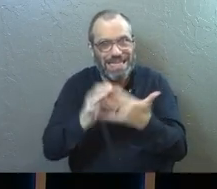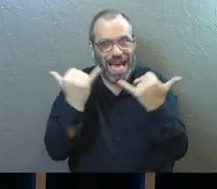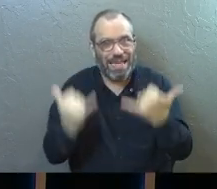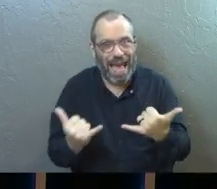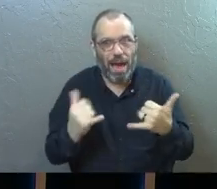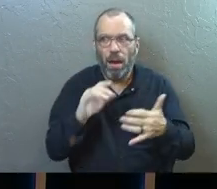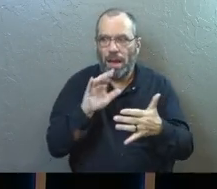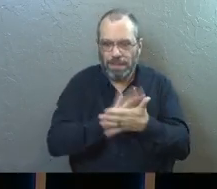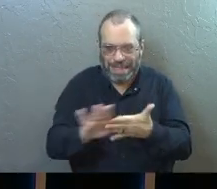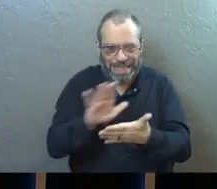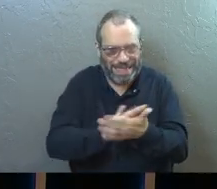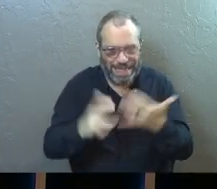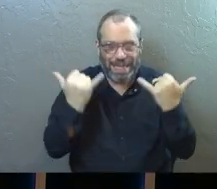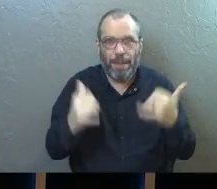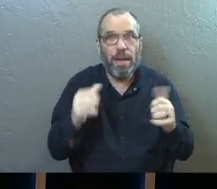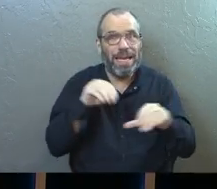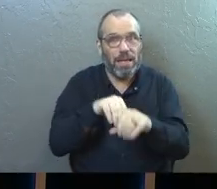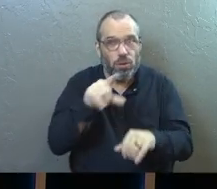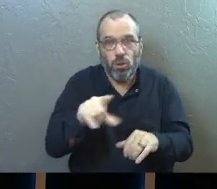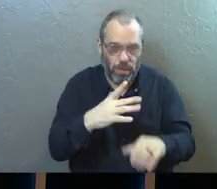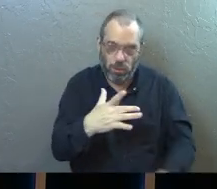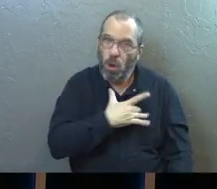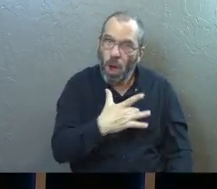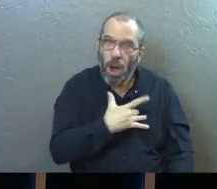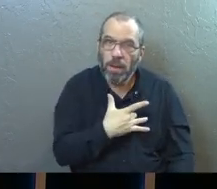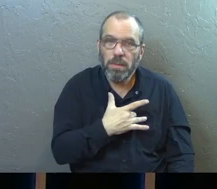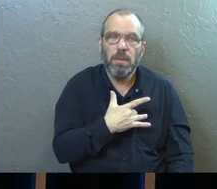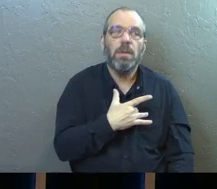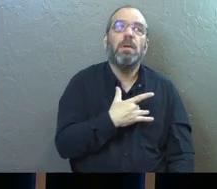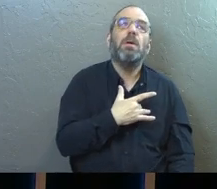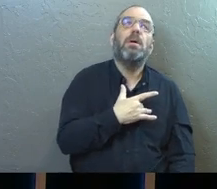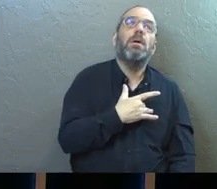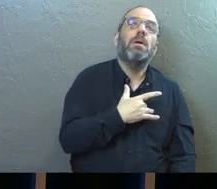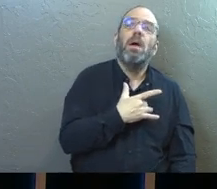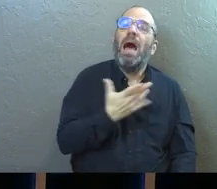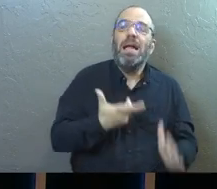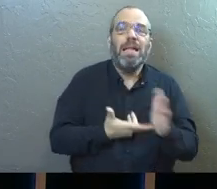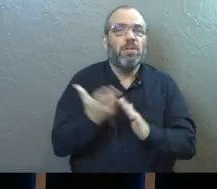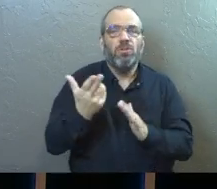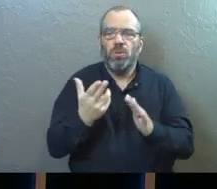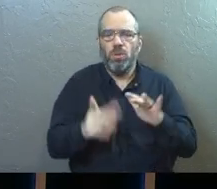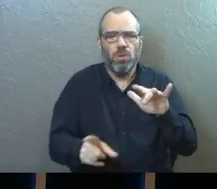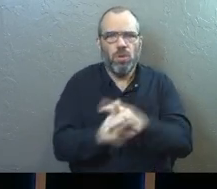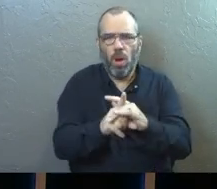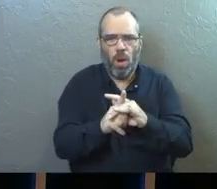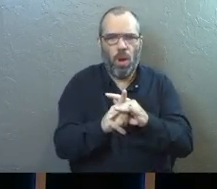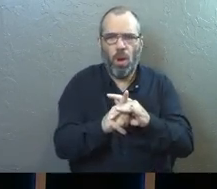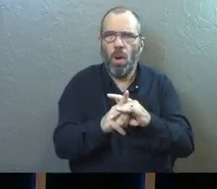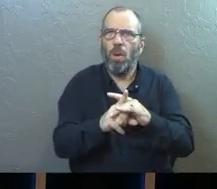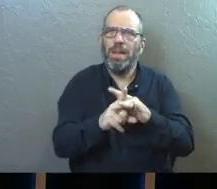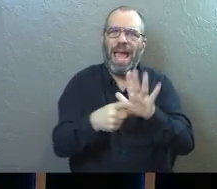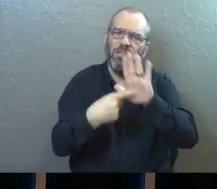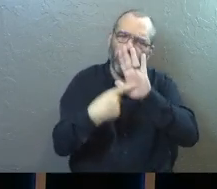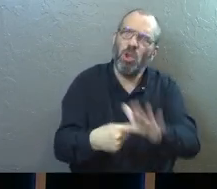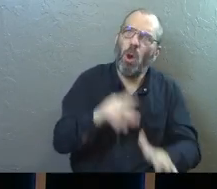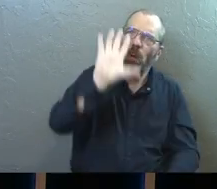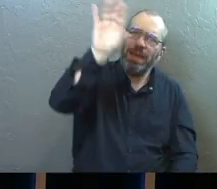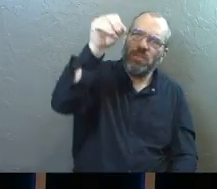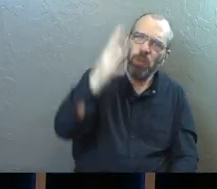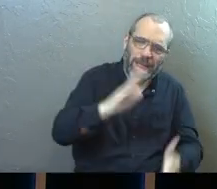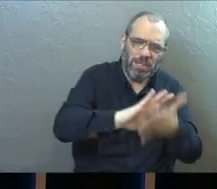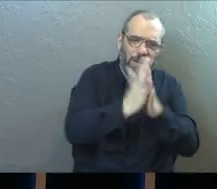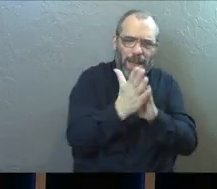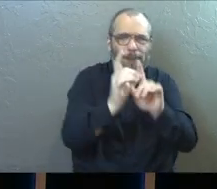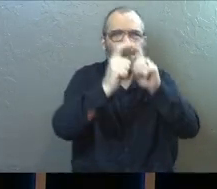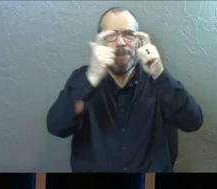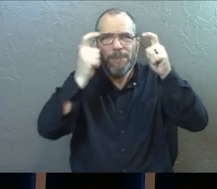I've got things I'm doing right here, right now, within you, in your heart. Let the truth come in and let it magnify God's grace. Let it make it bigger than we